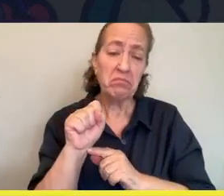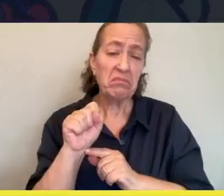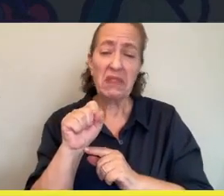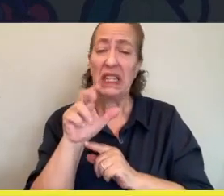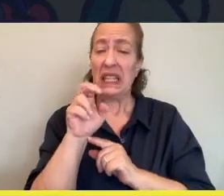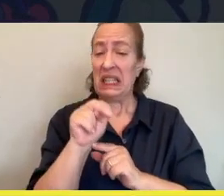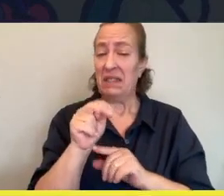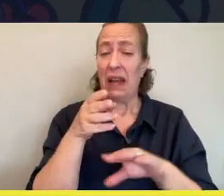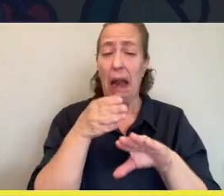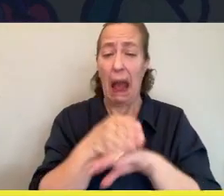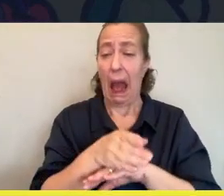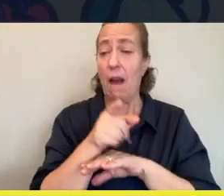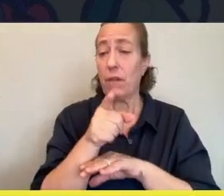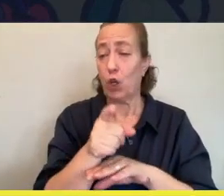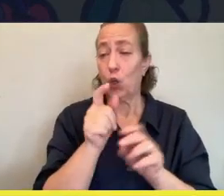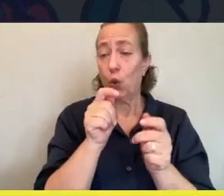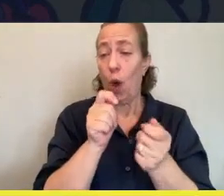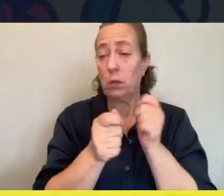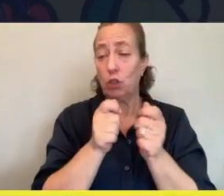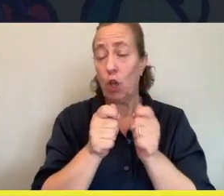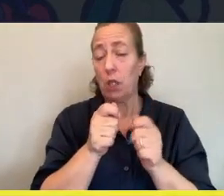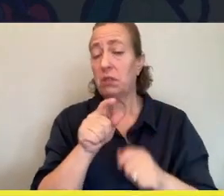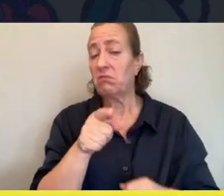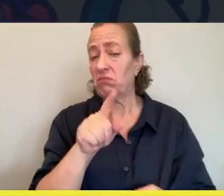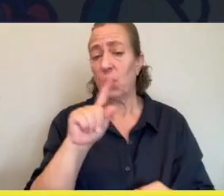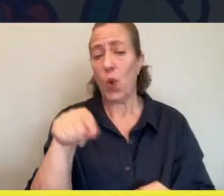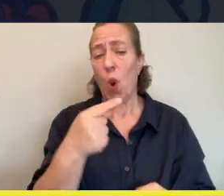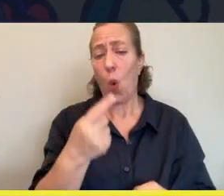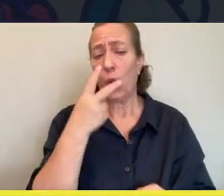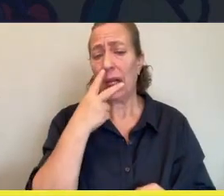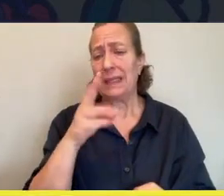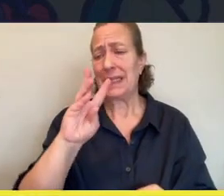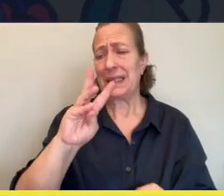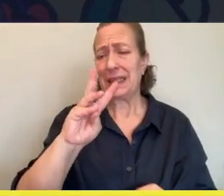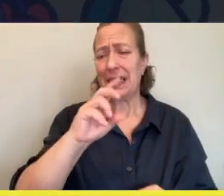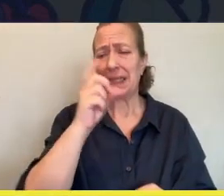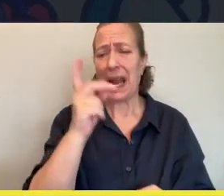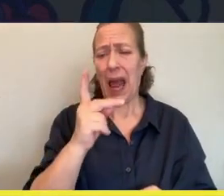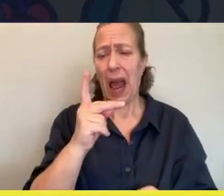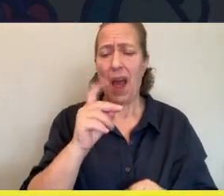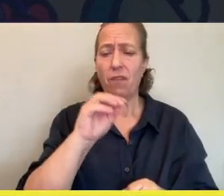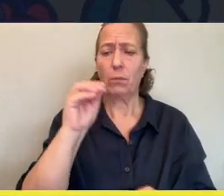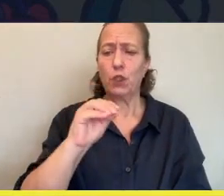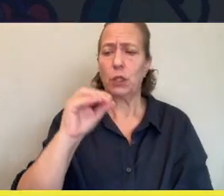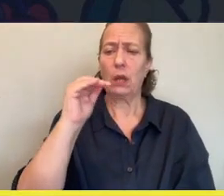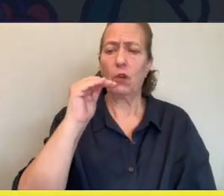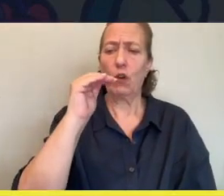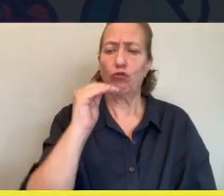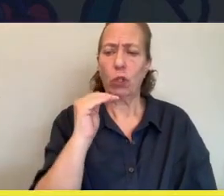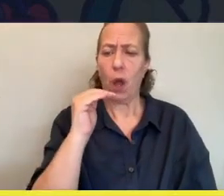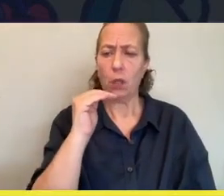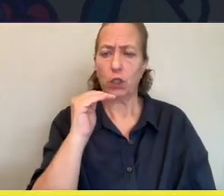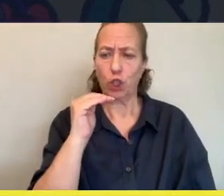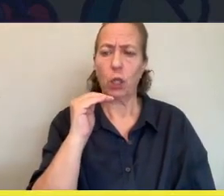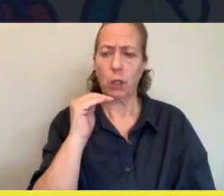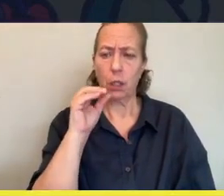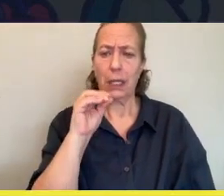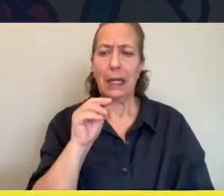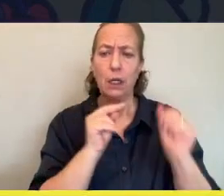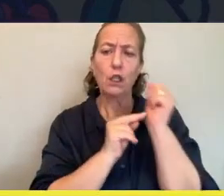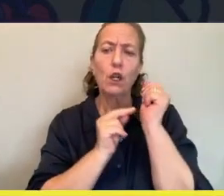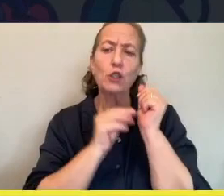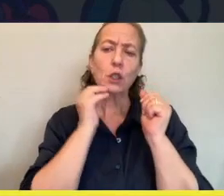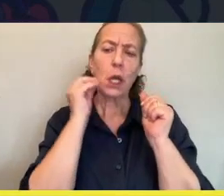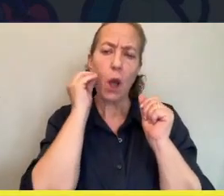for that, we've really only seen about a 6.5% reduction in nursing home